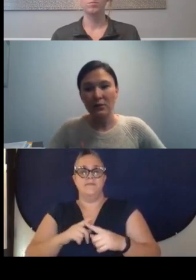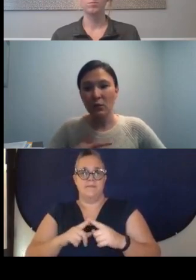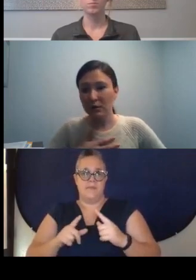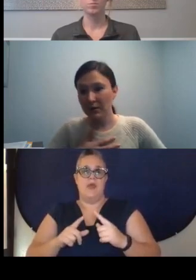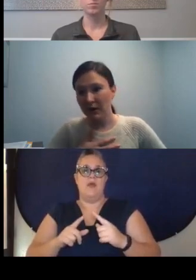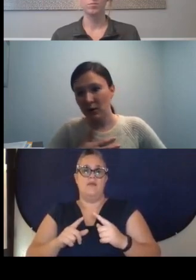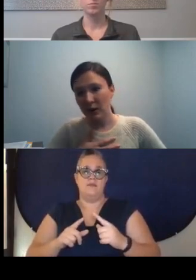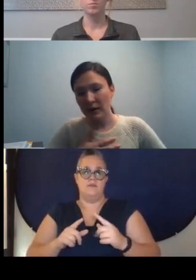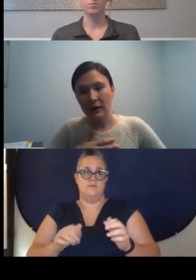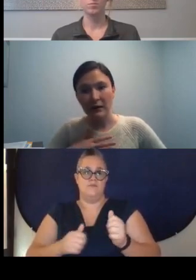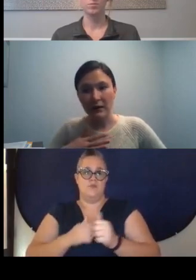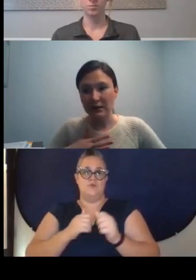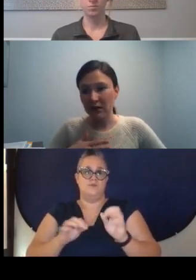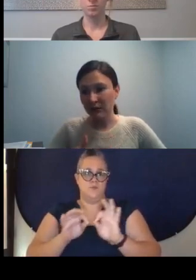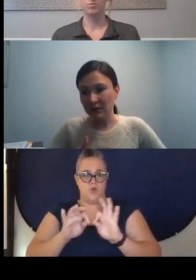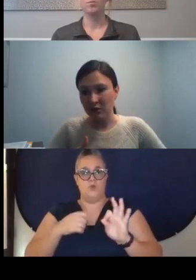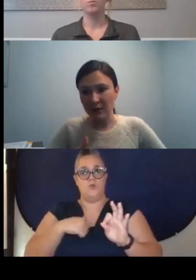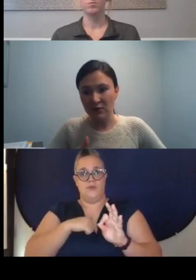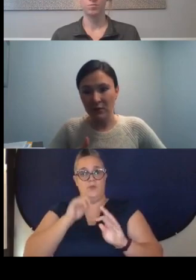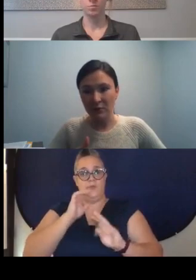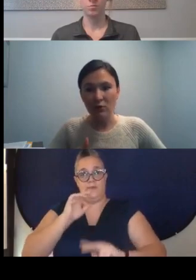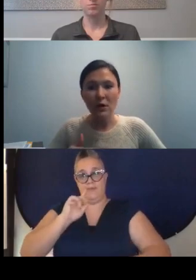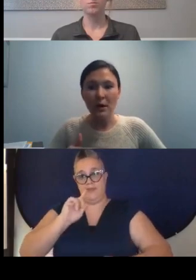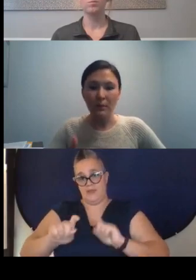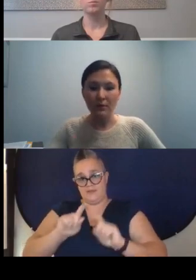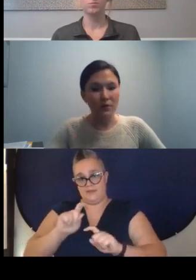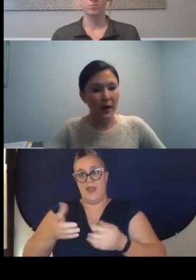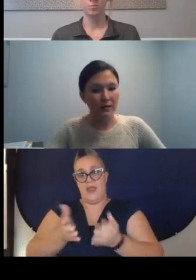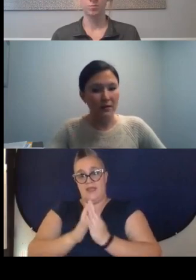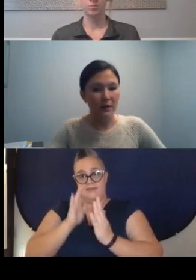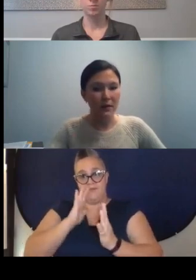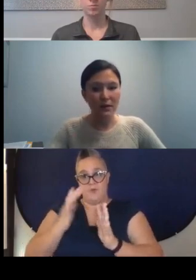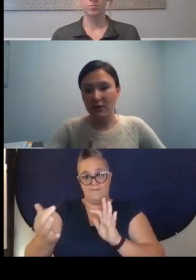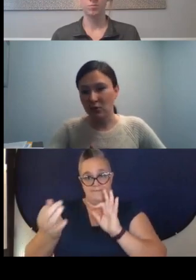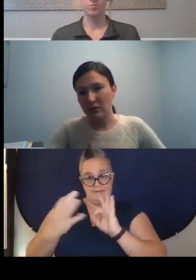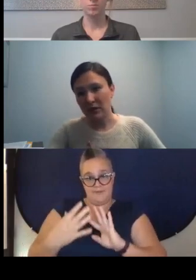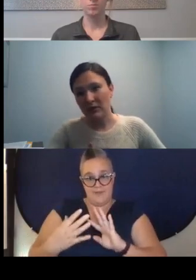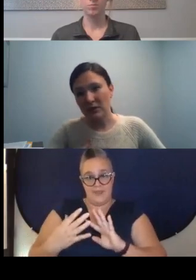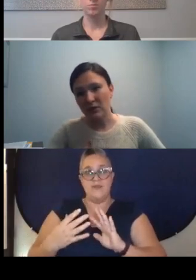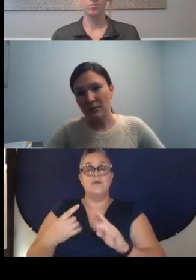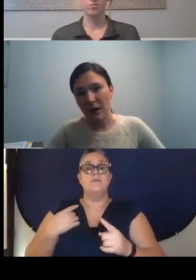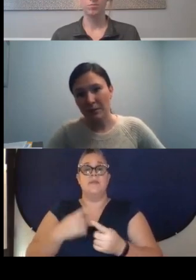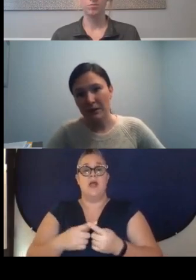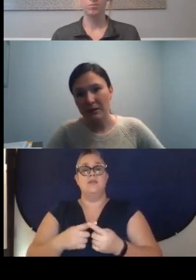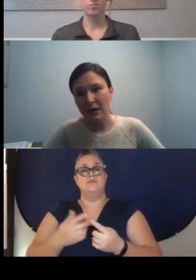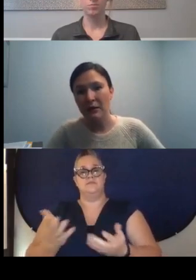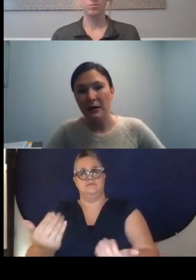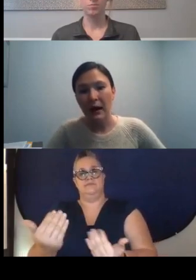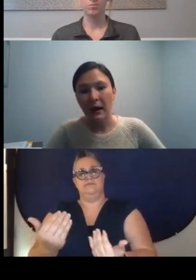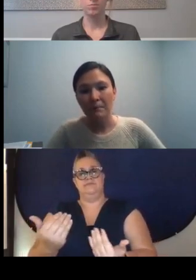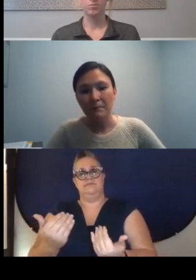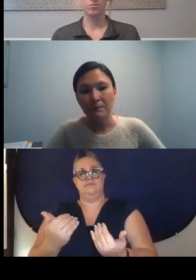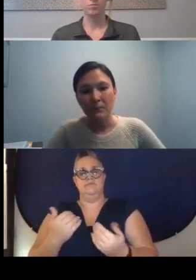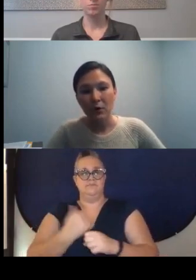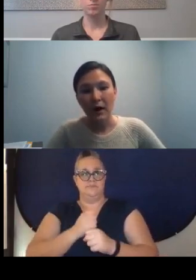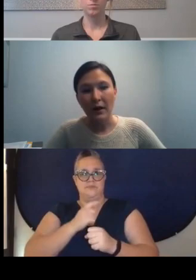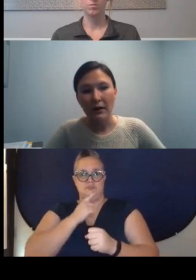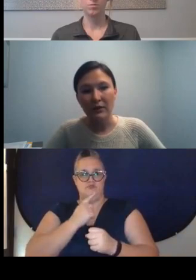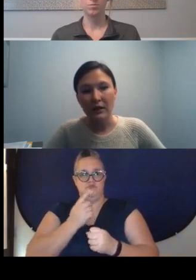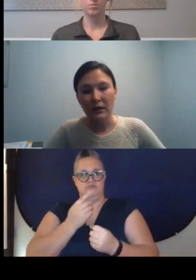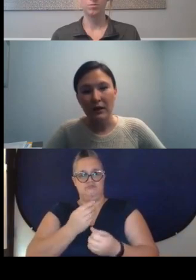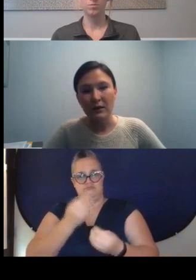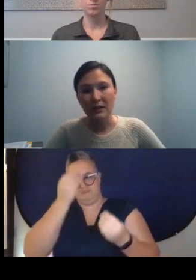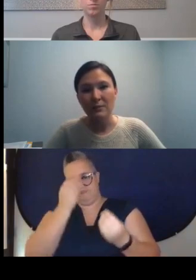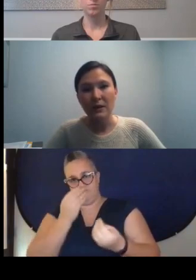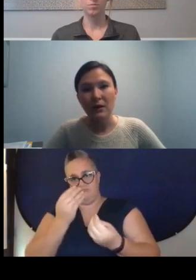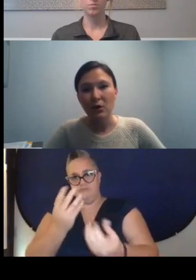well is we're going to be evaluating and asking for touch bases from you, but we do ask that the individual is giving us feedback based on